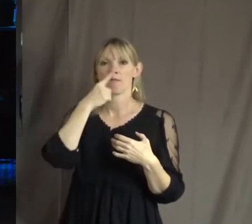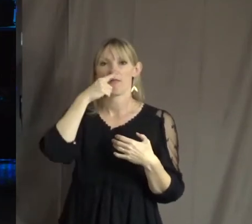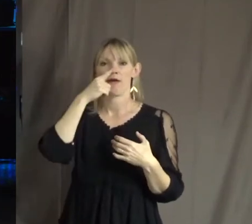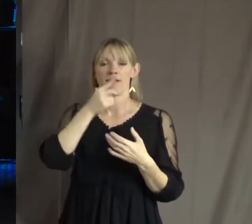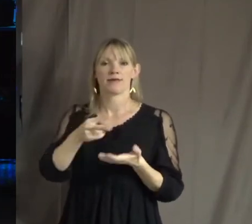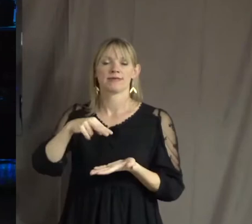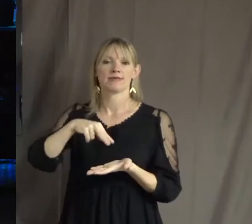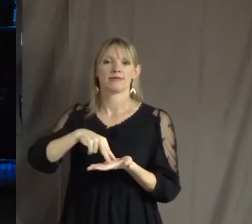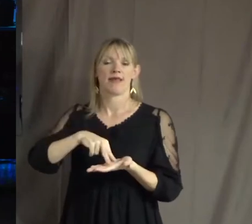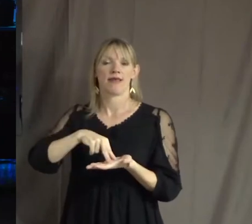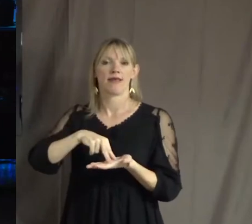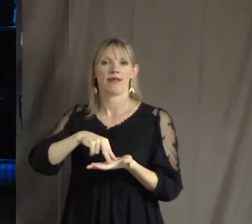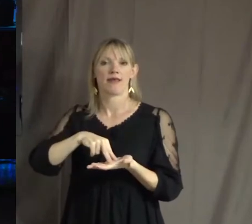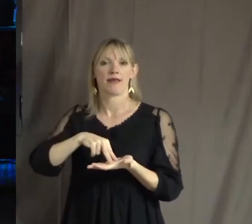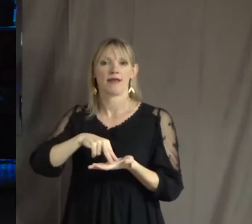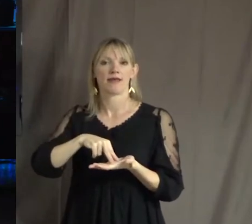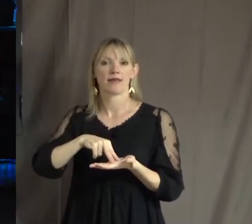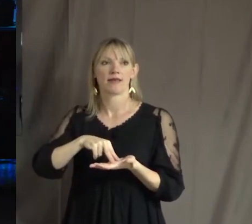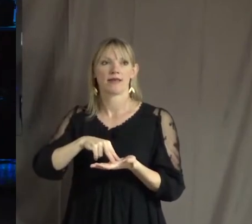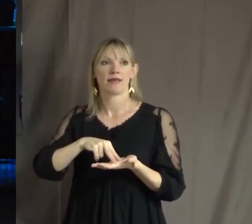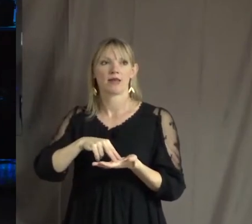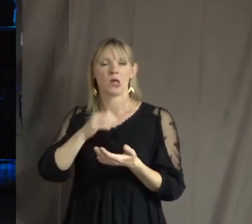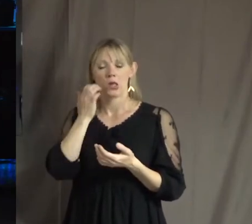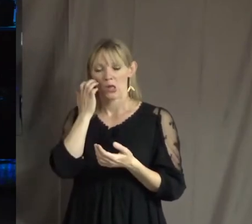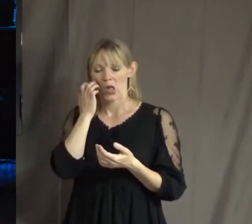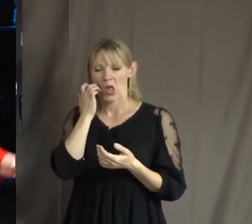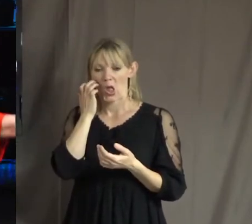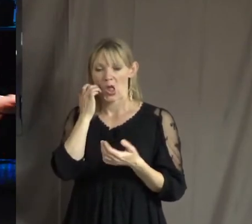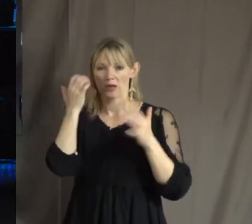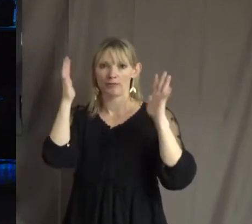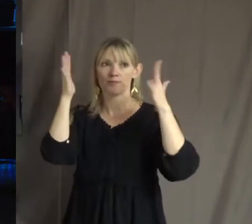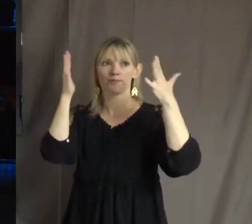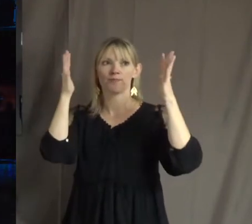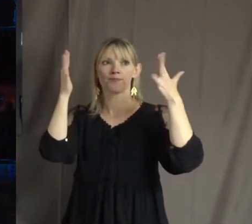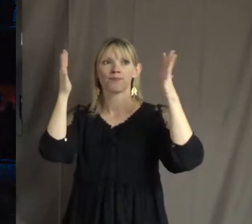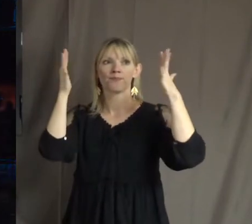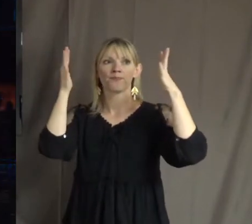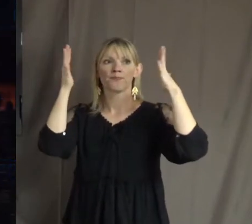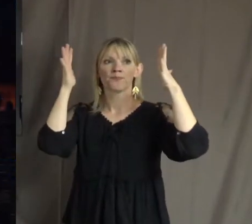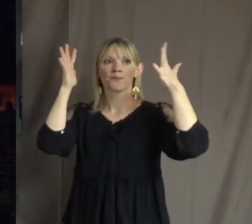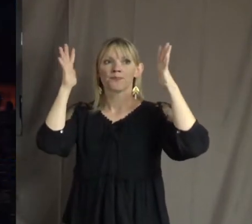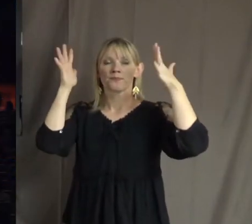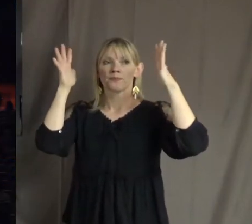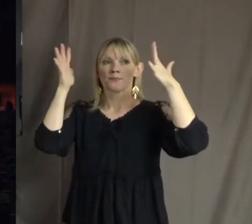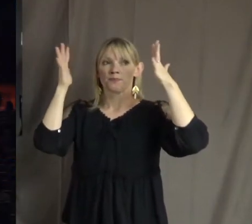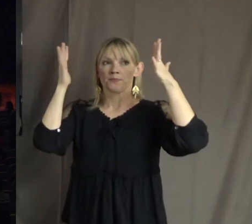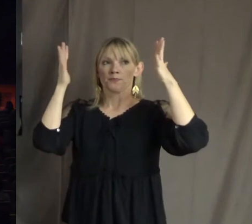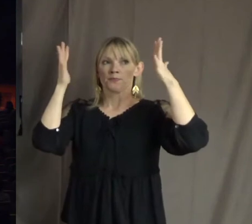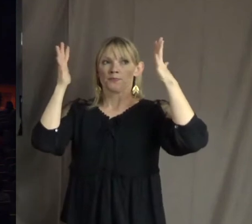if you're here, the bereavement team. Yeah, here they are.